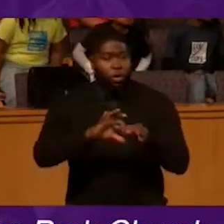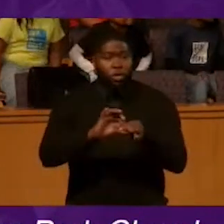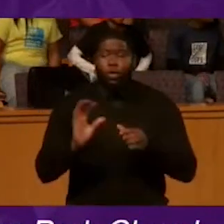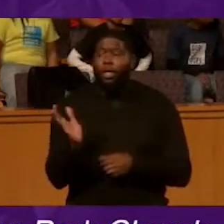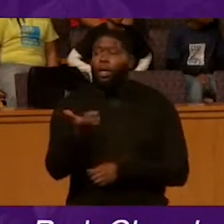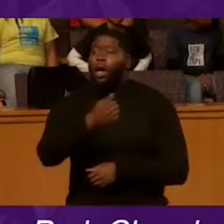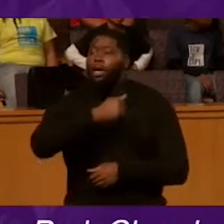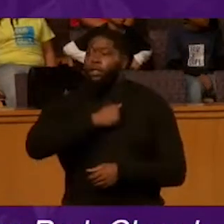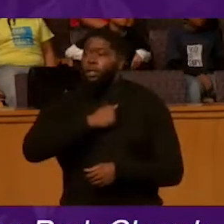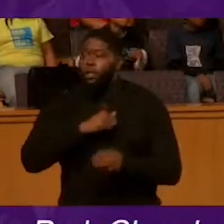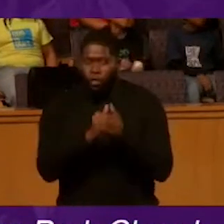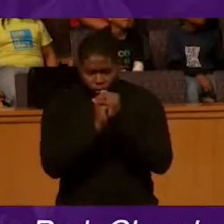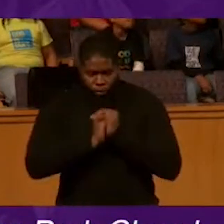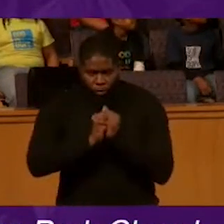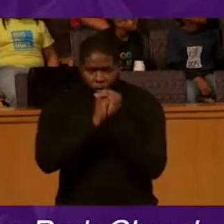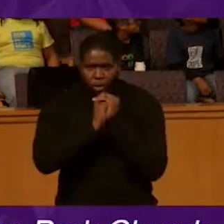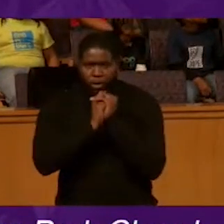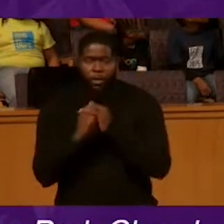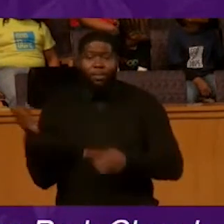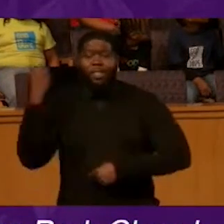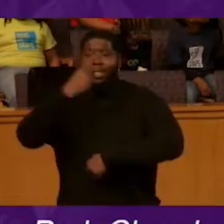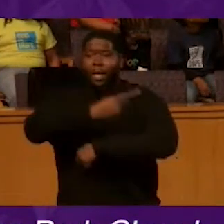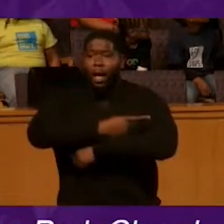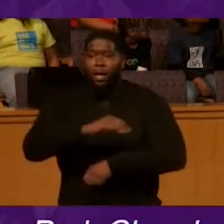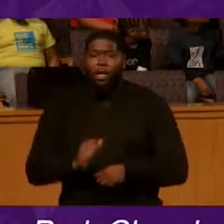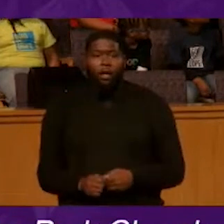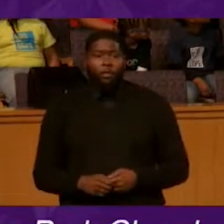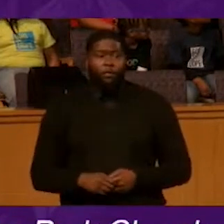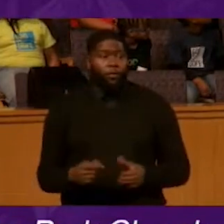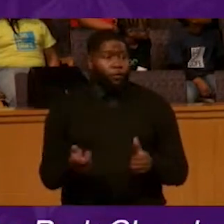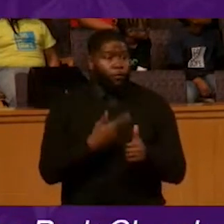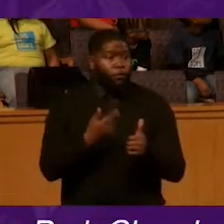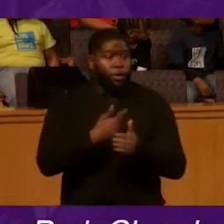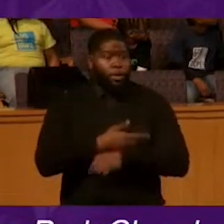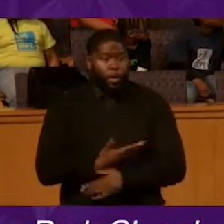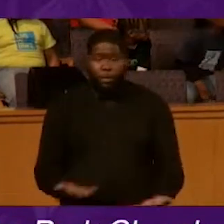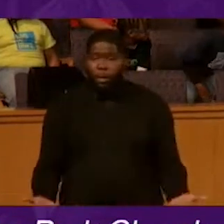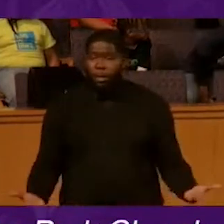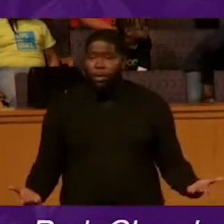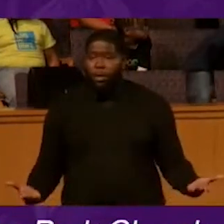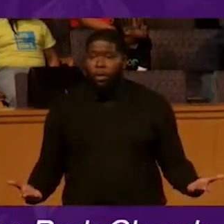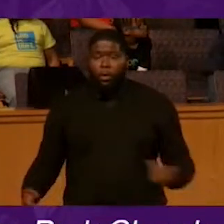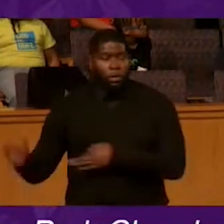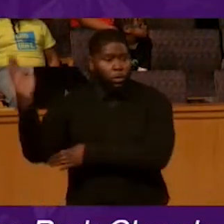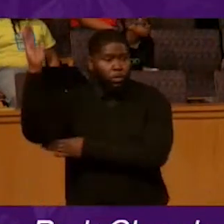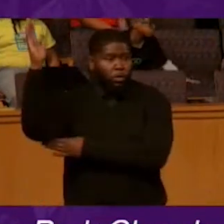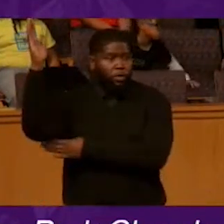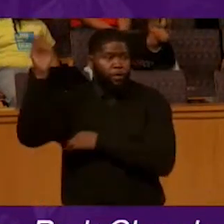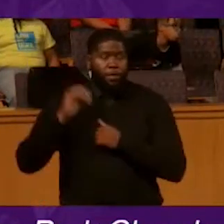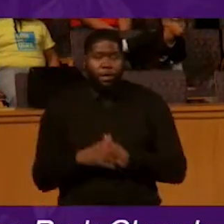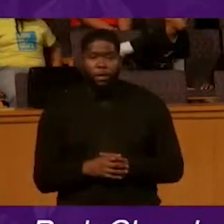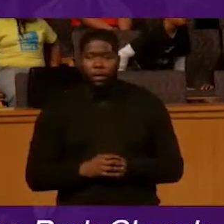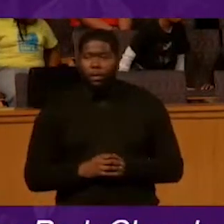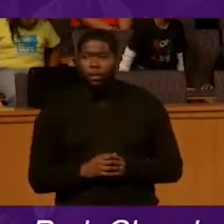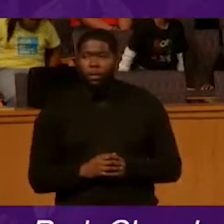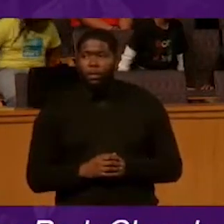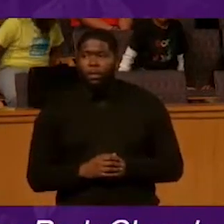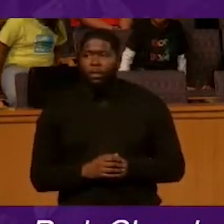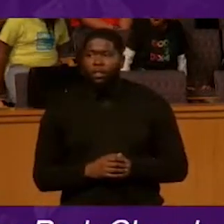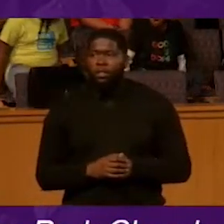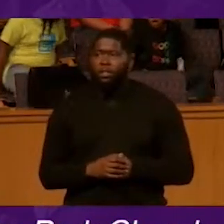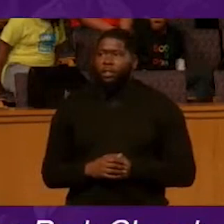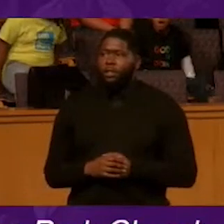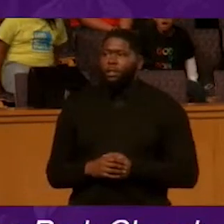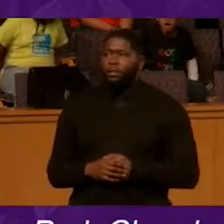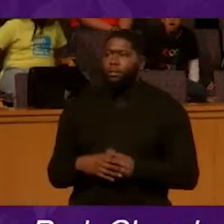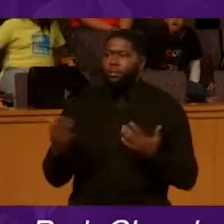us for worship today. If you're in the building and this is your first time worshiping with us, just wave at me. I just want to acknowledge you if this is your